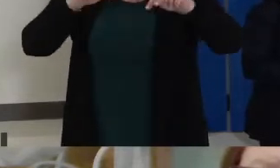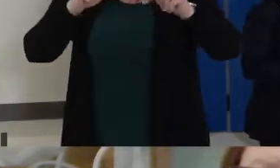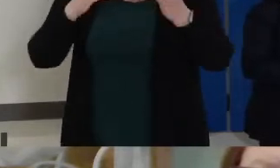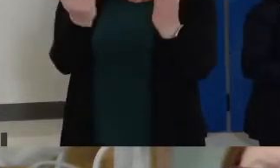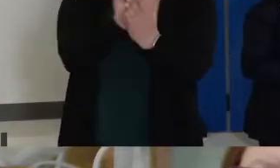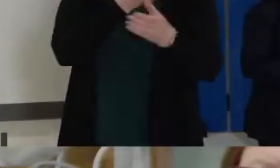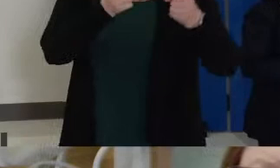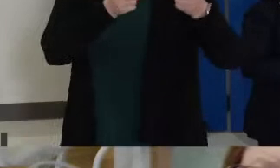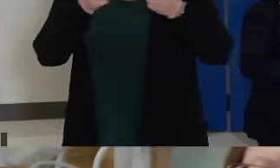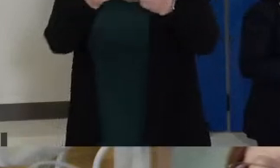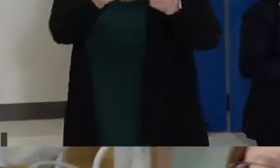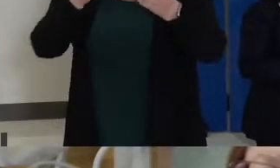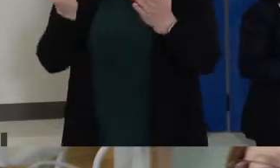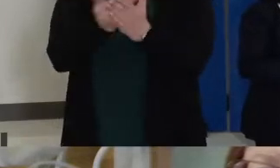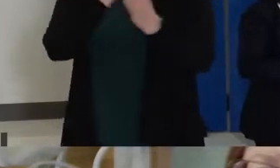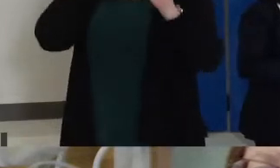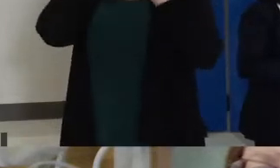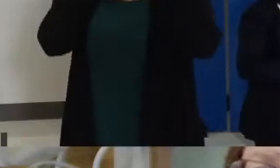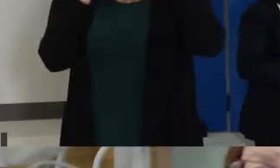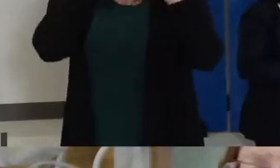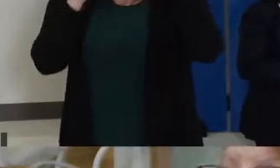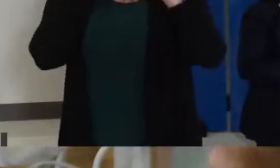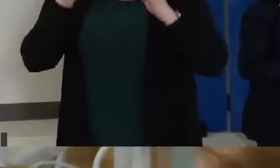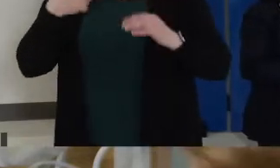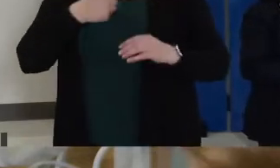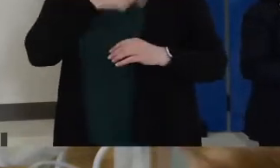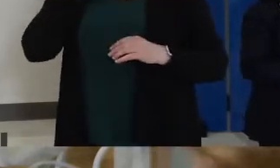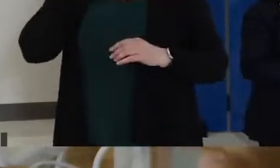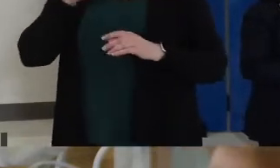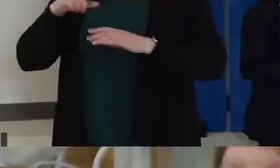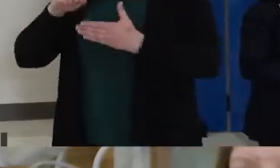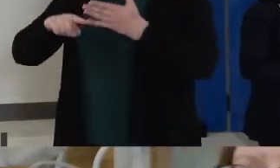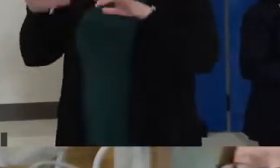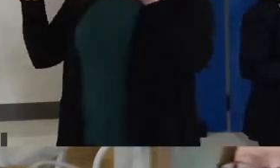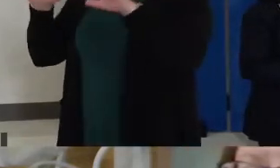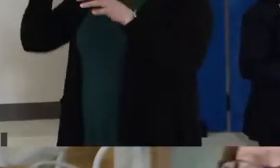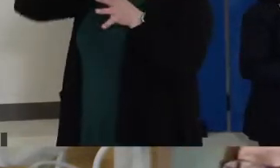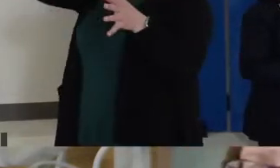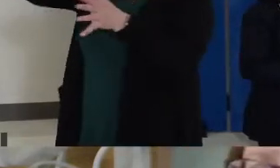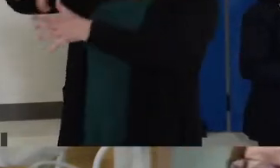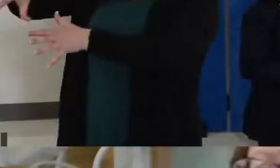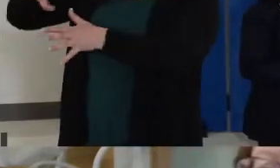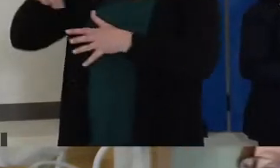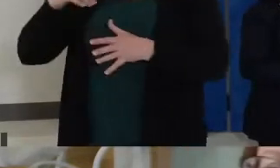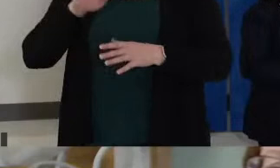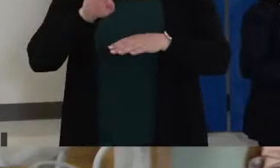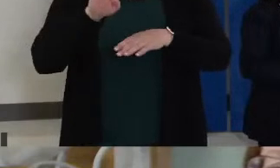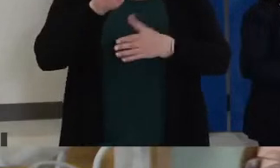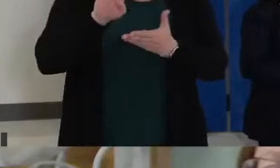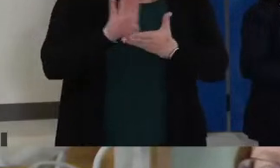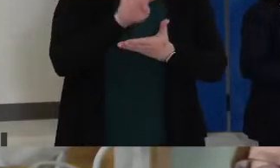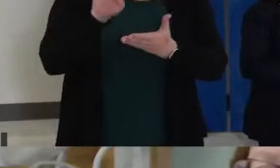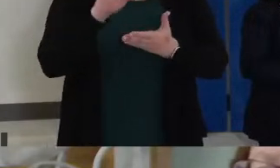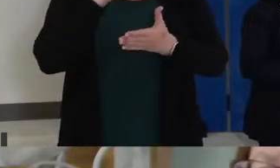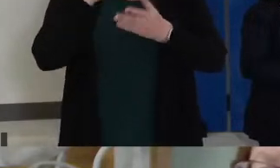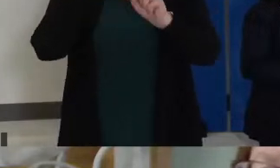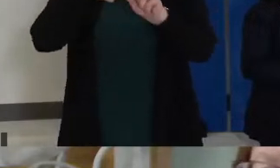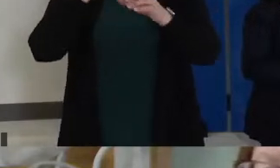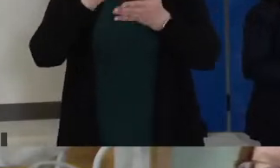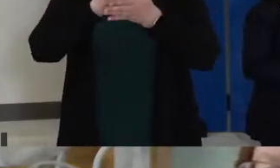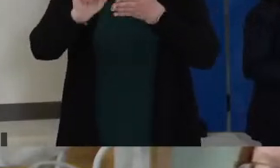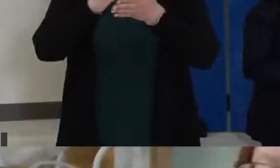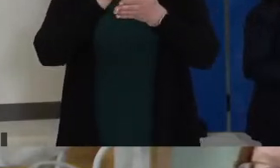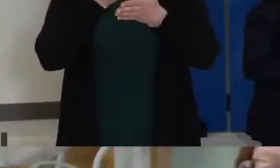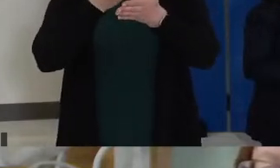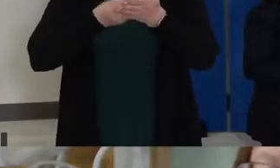interventions. Most fundamental is setting aside consistently $1 billion+ to focus on that integration